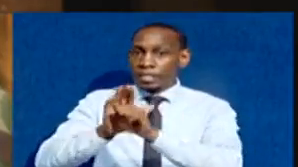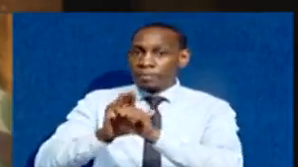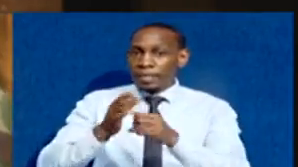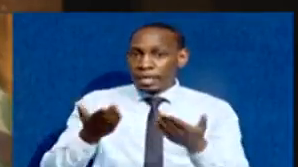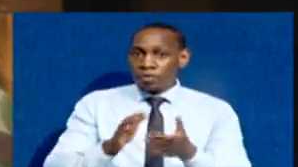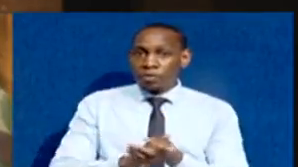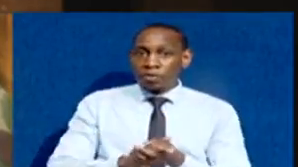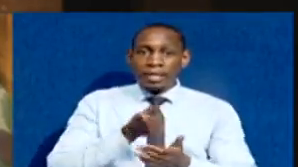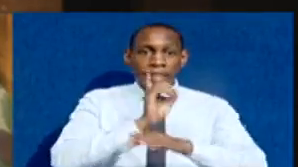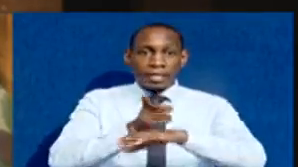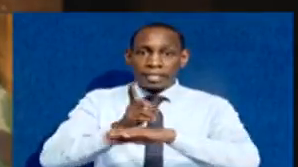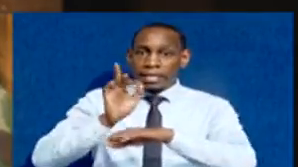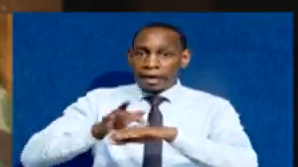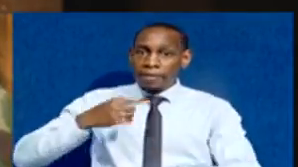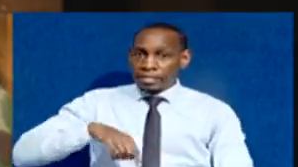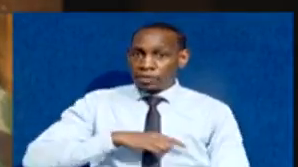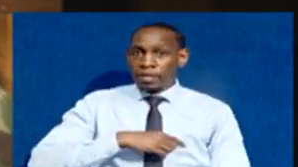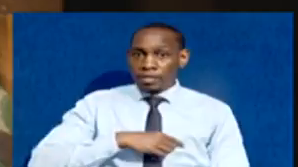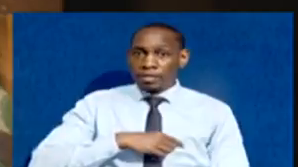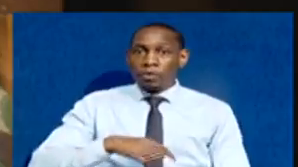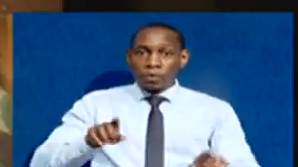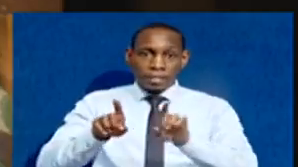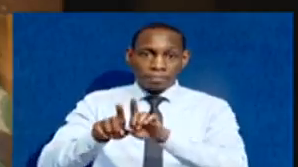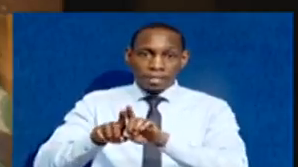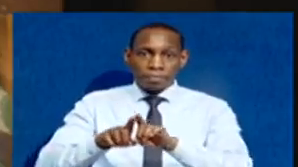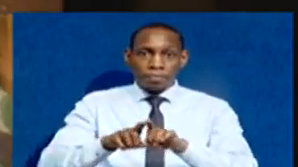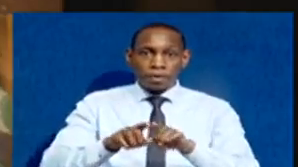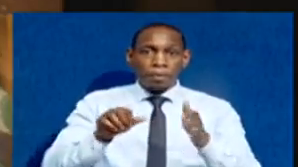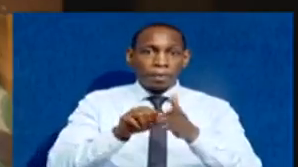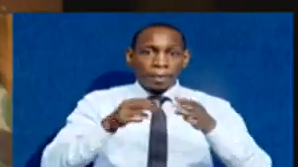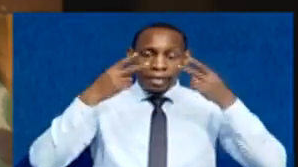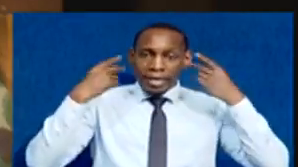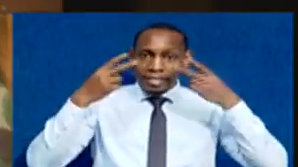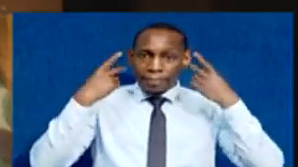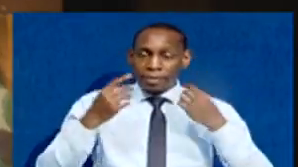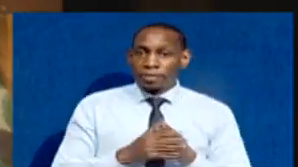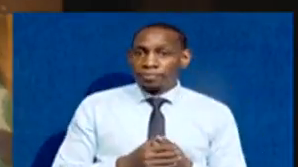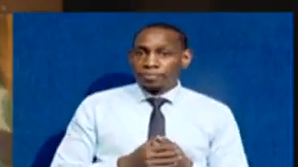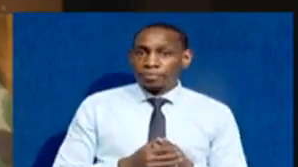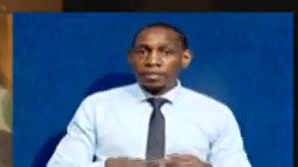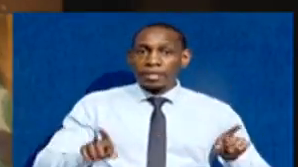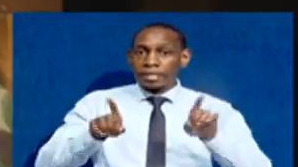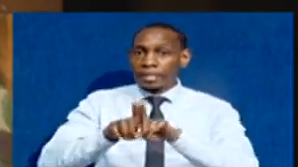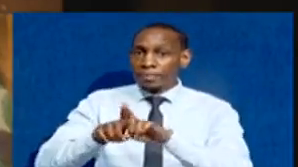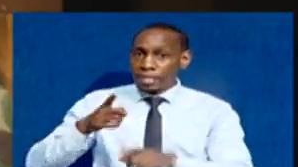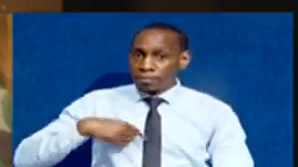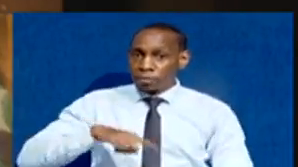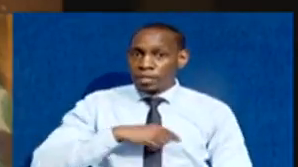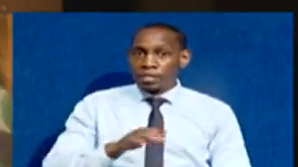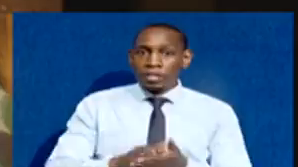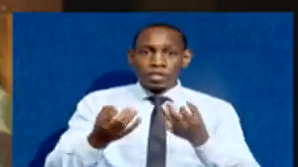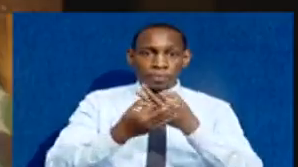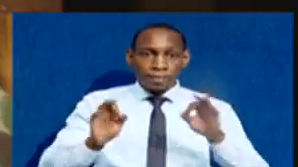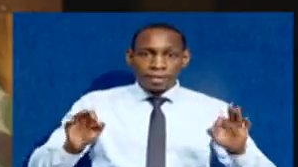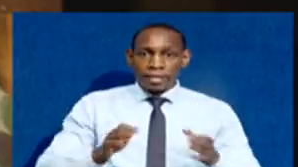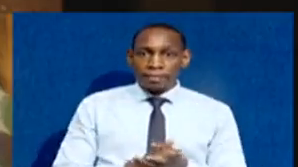terms of the threats that we face from this menace of Al-Shabaab. We've also been able to